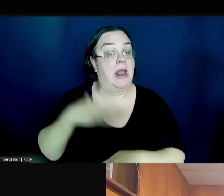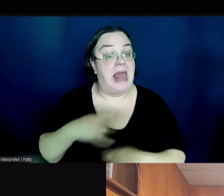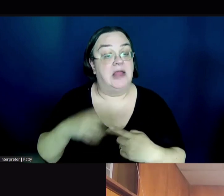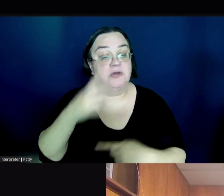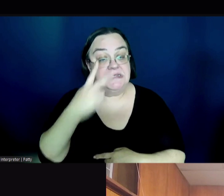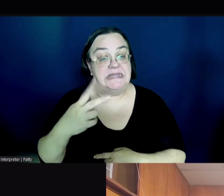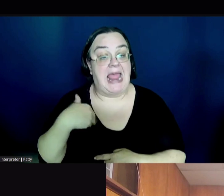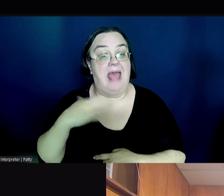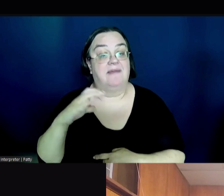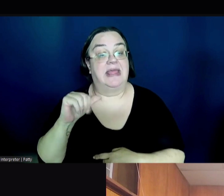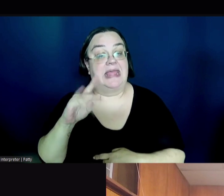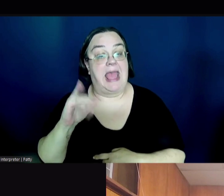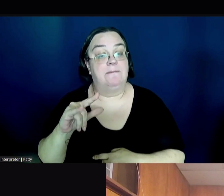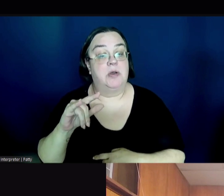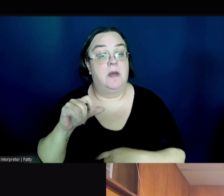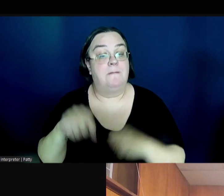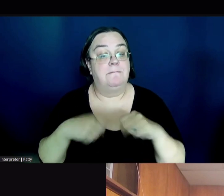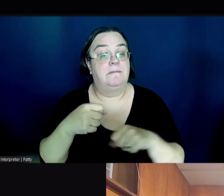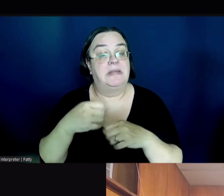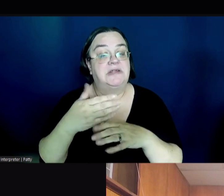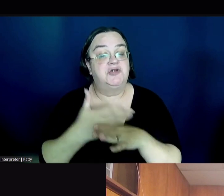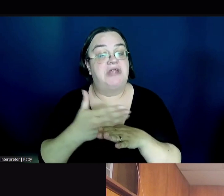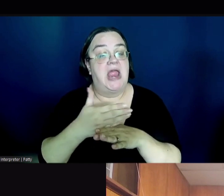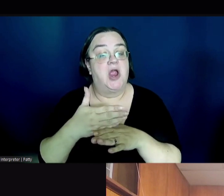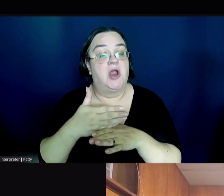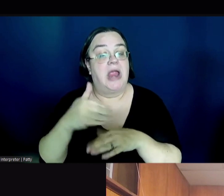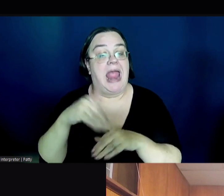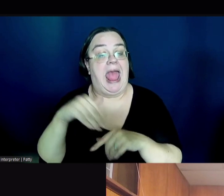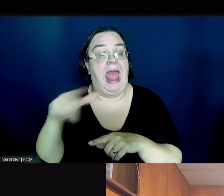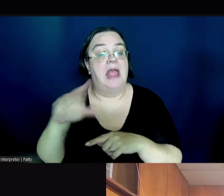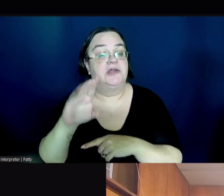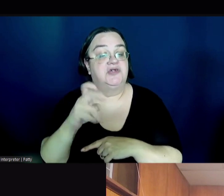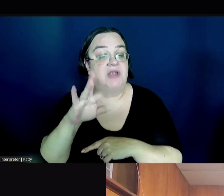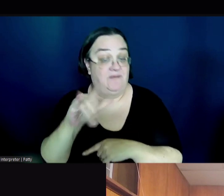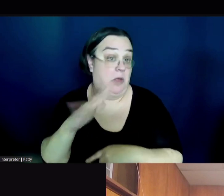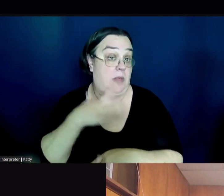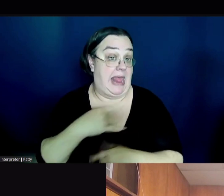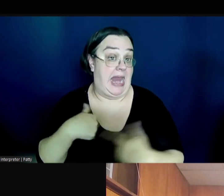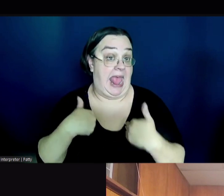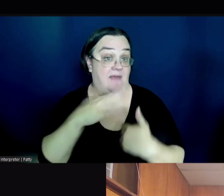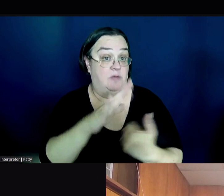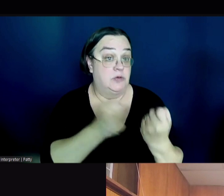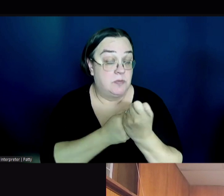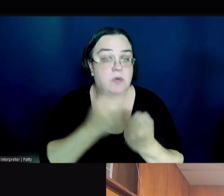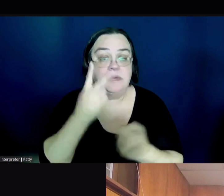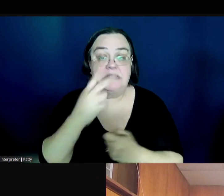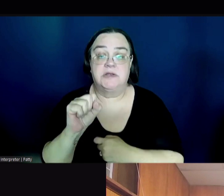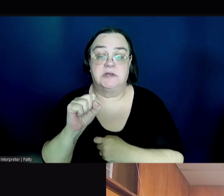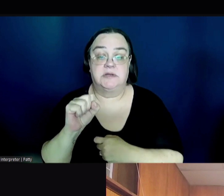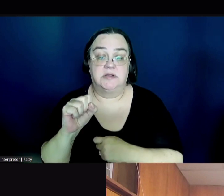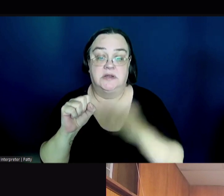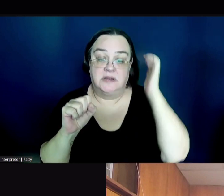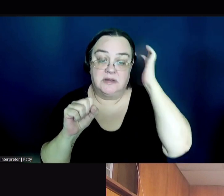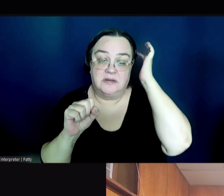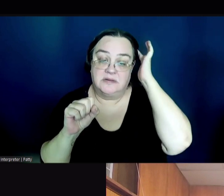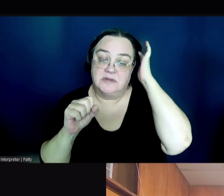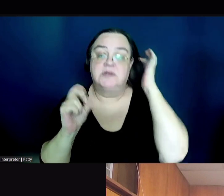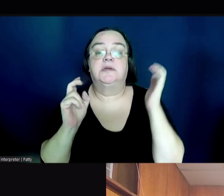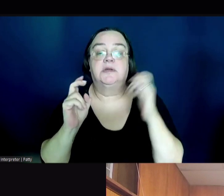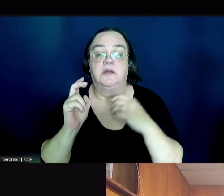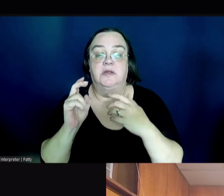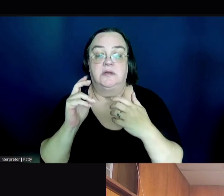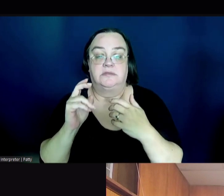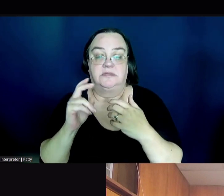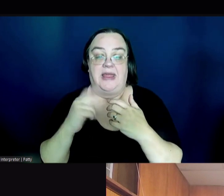Cheverly. Okay. And we would love to have your support in getting that. We see their stolen bikes over here all the time. So we've encouraged